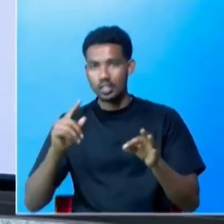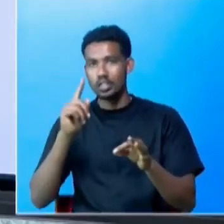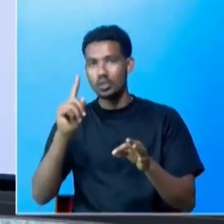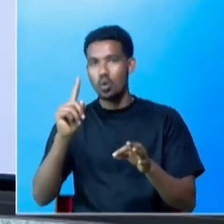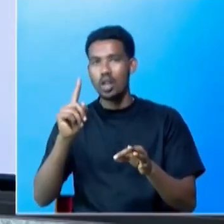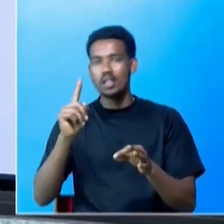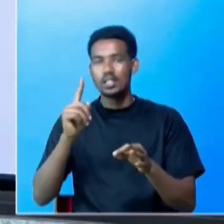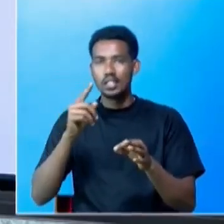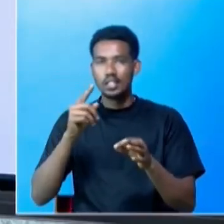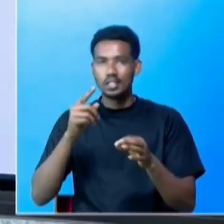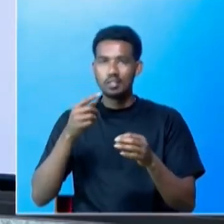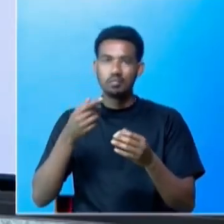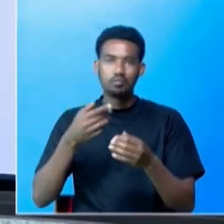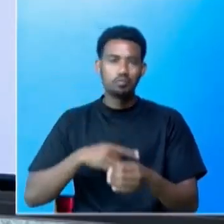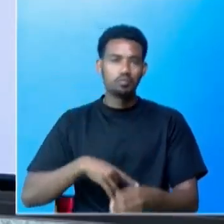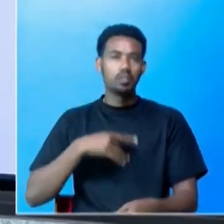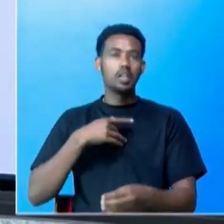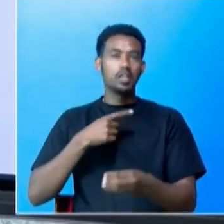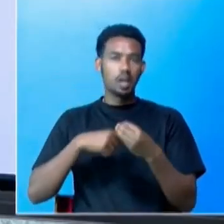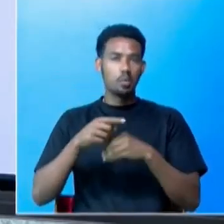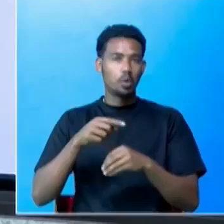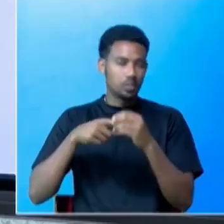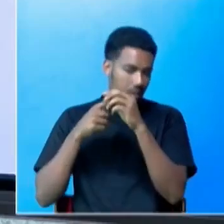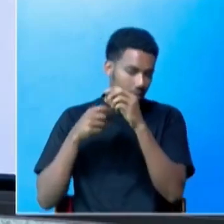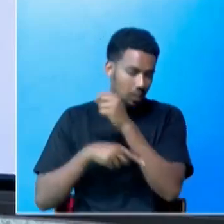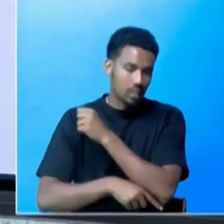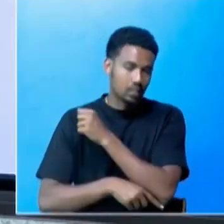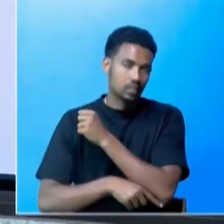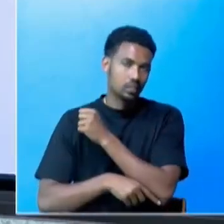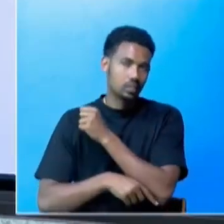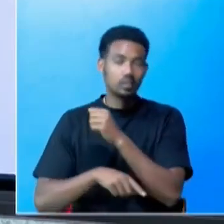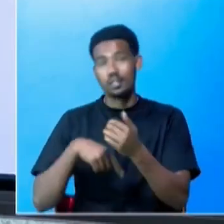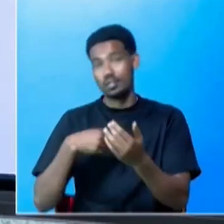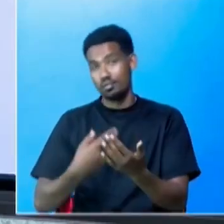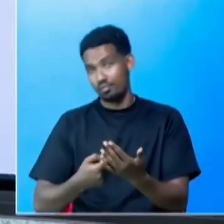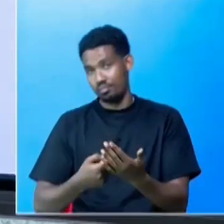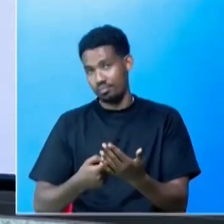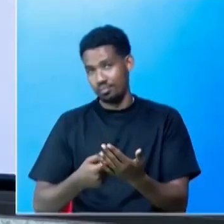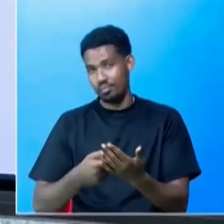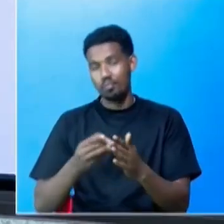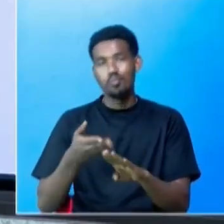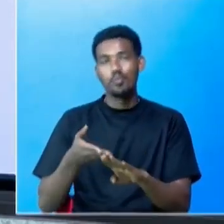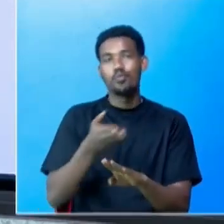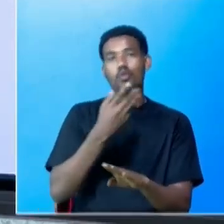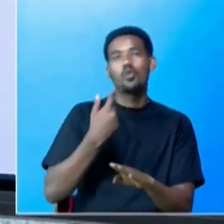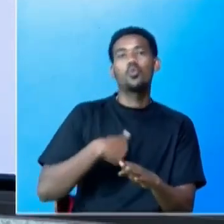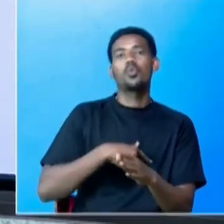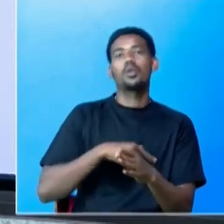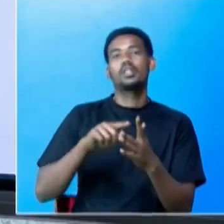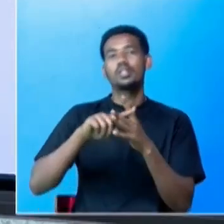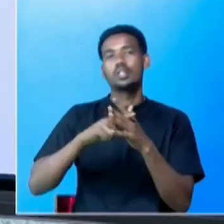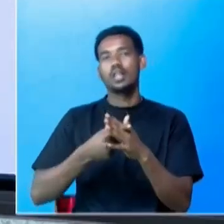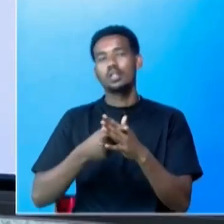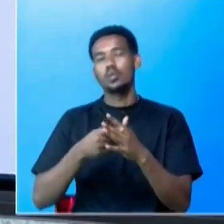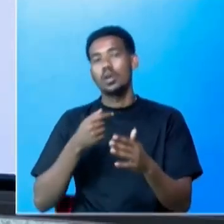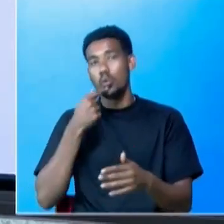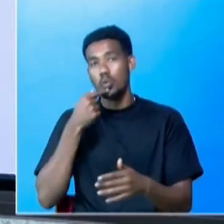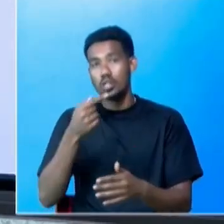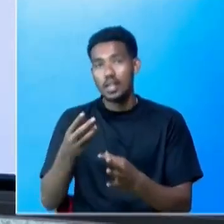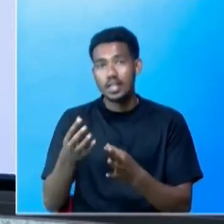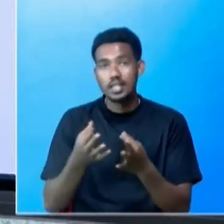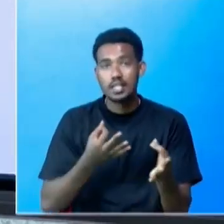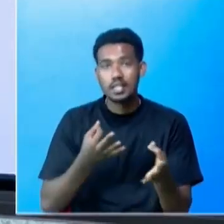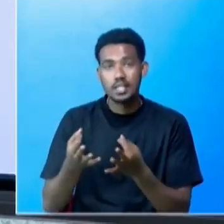more telling you about the details. So, before we start, when we say descriptive or the word which